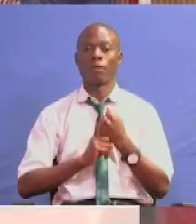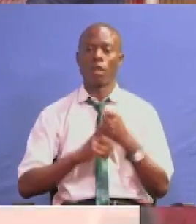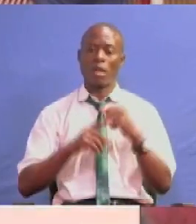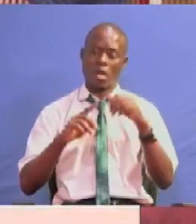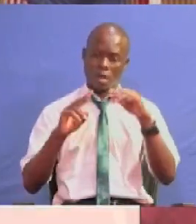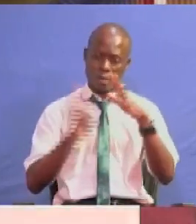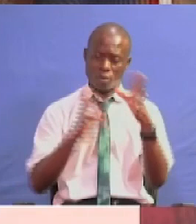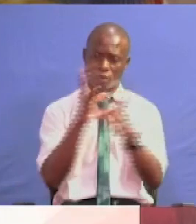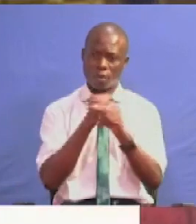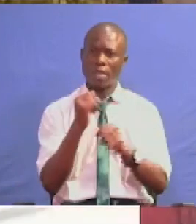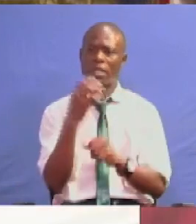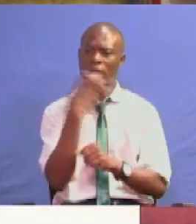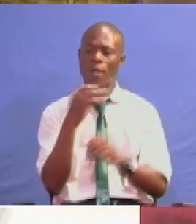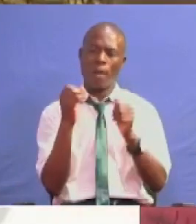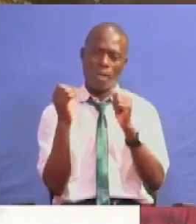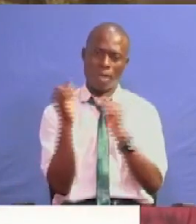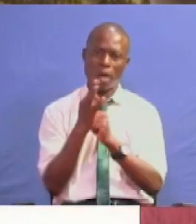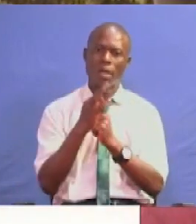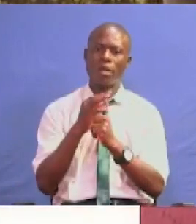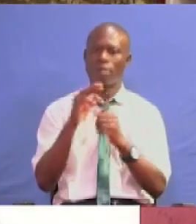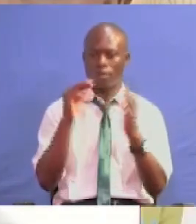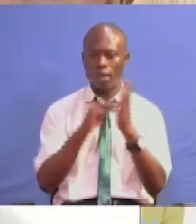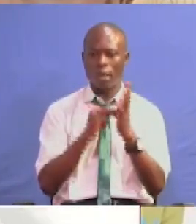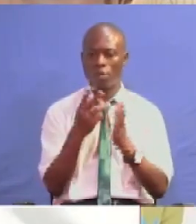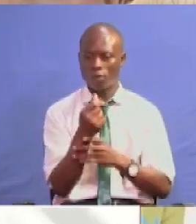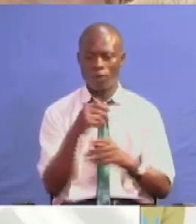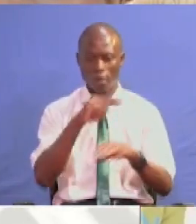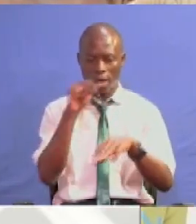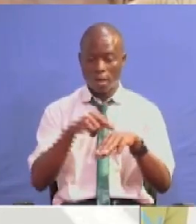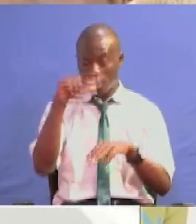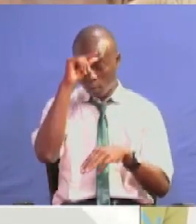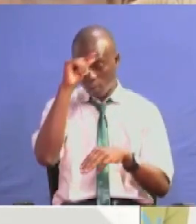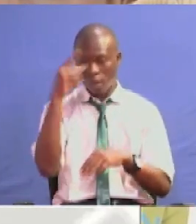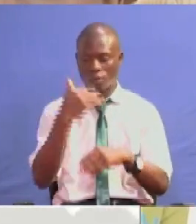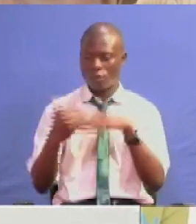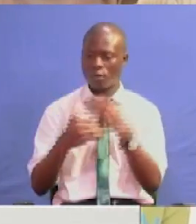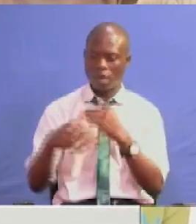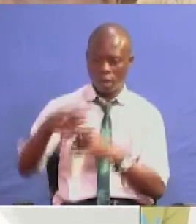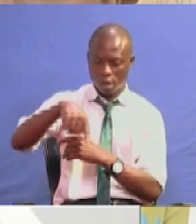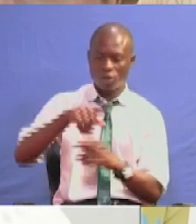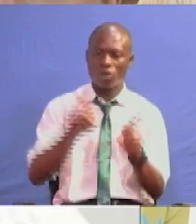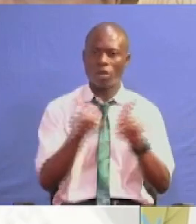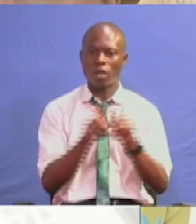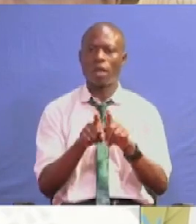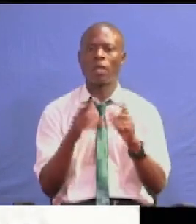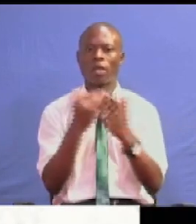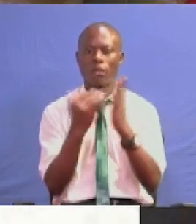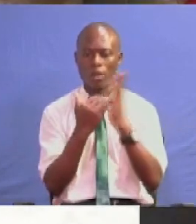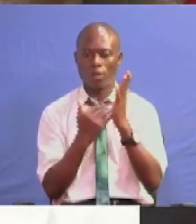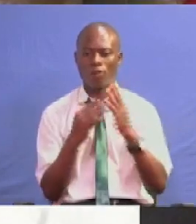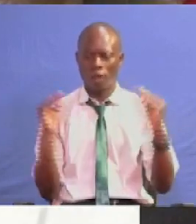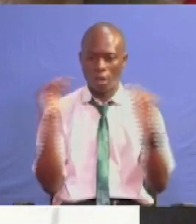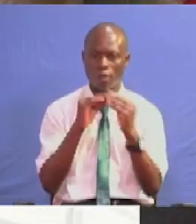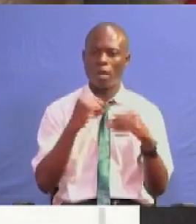president promised 13 million Kenya shillings from the national government to boost education in the region, while at the same time stressing on his commitment to